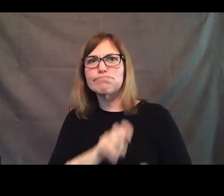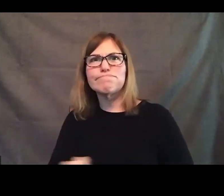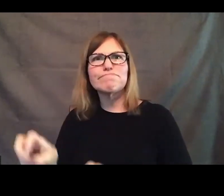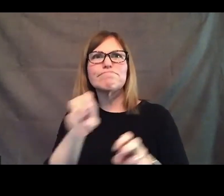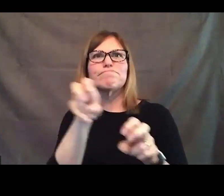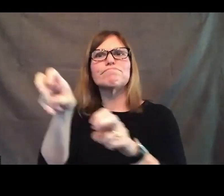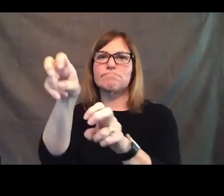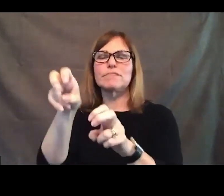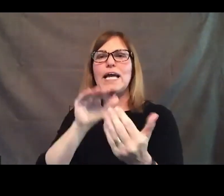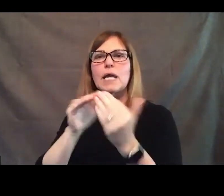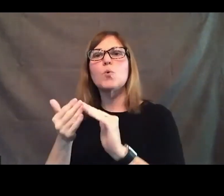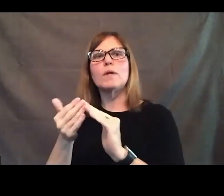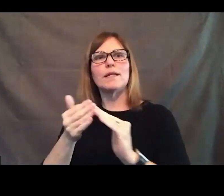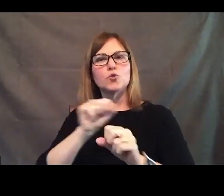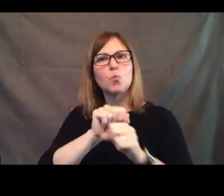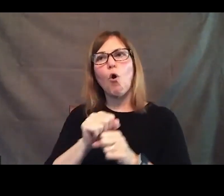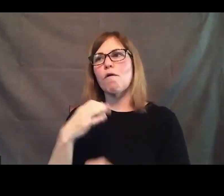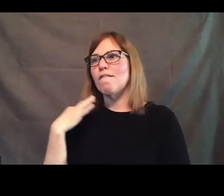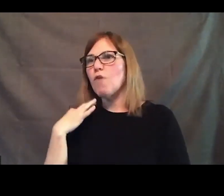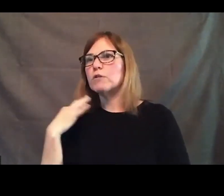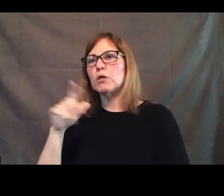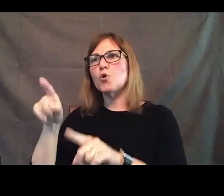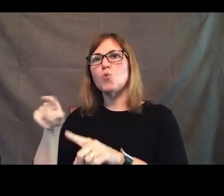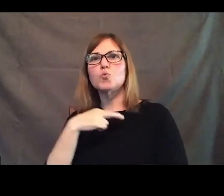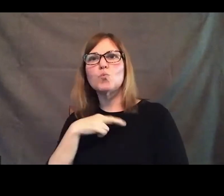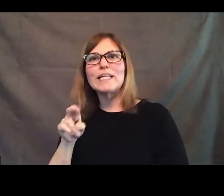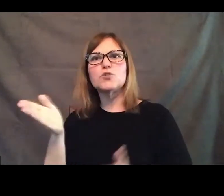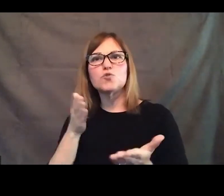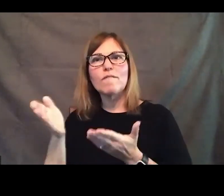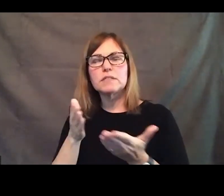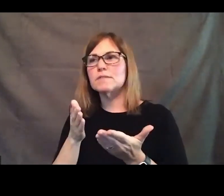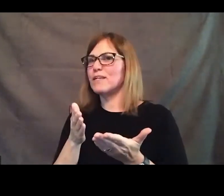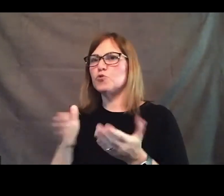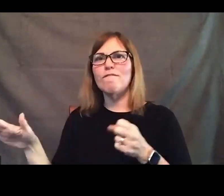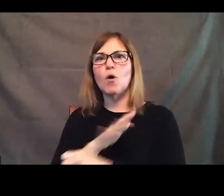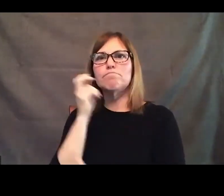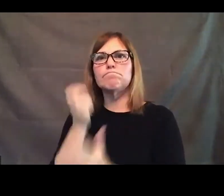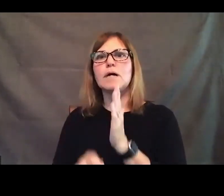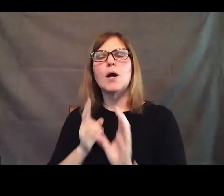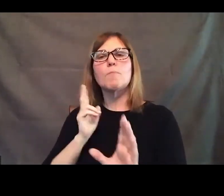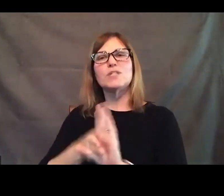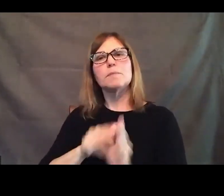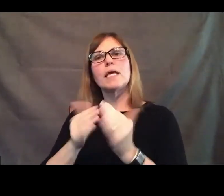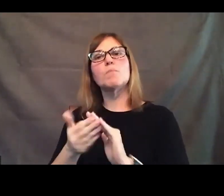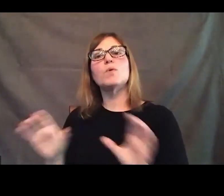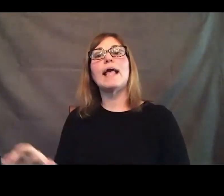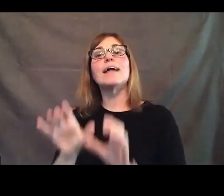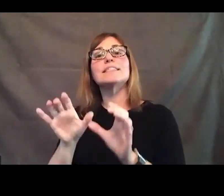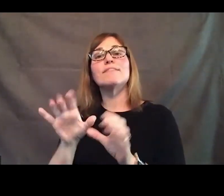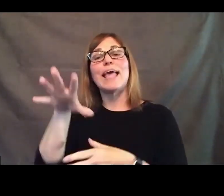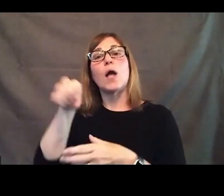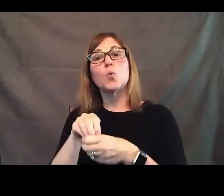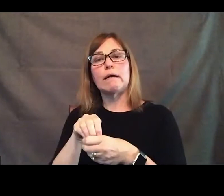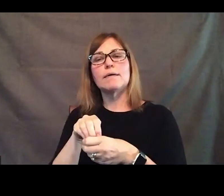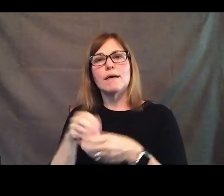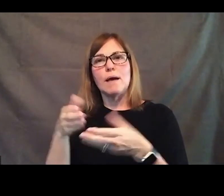work or volunteer, to attend religious services, and to fully participate in community activities, including public hearings